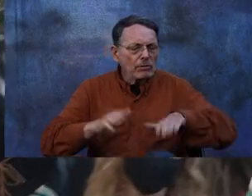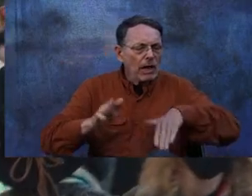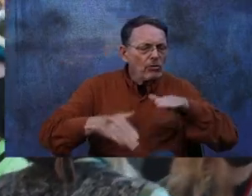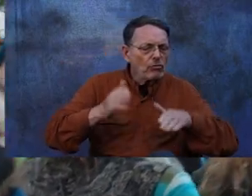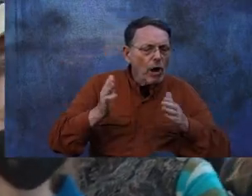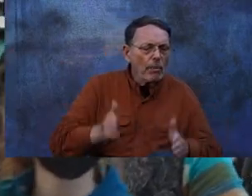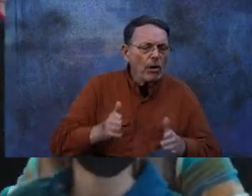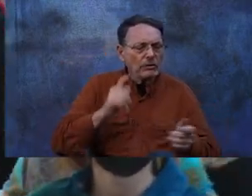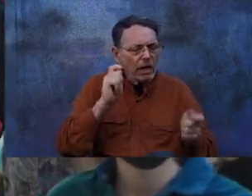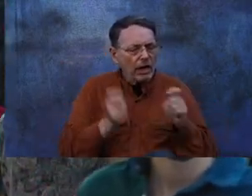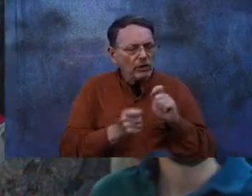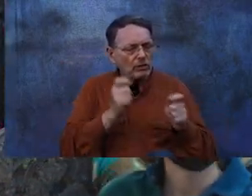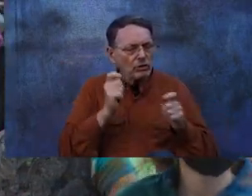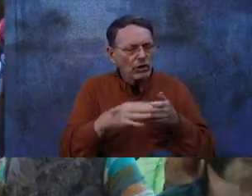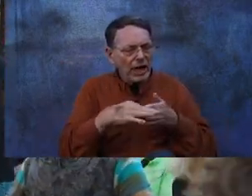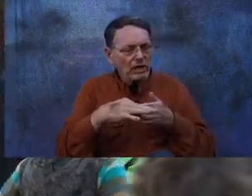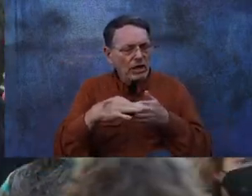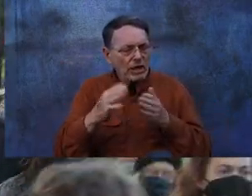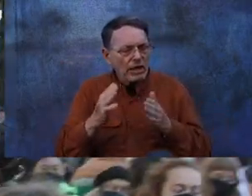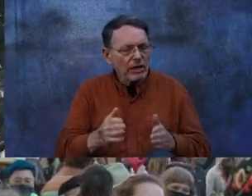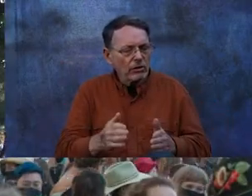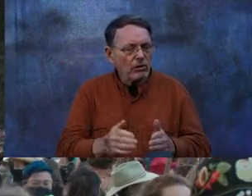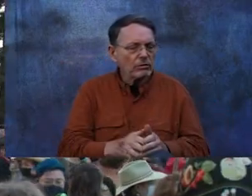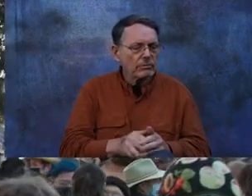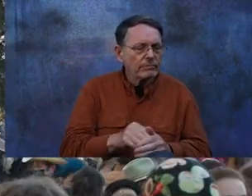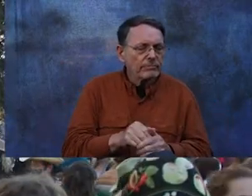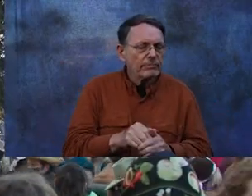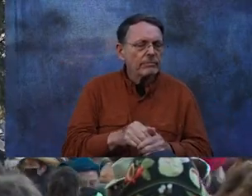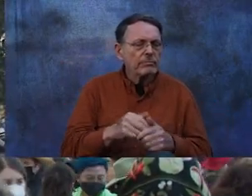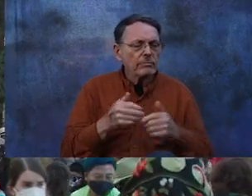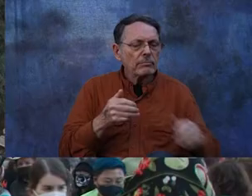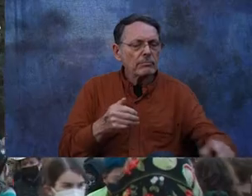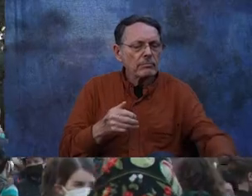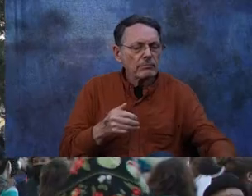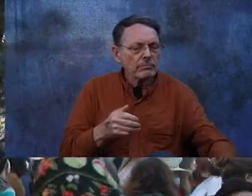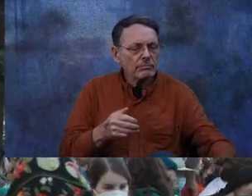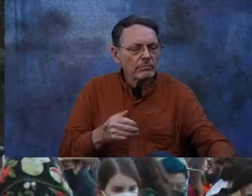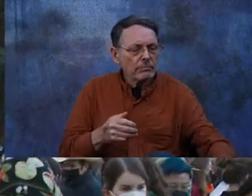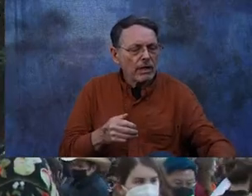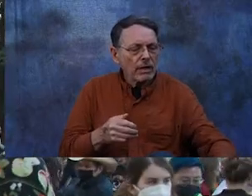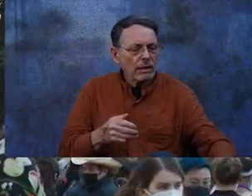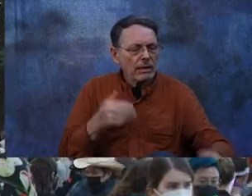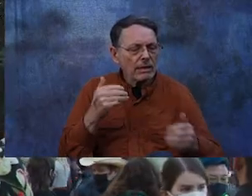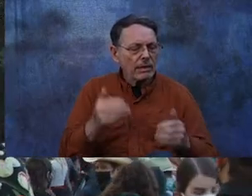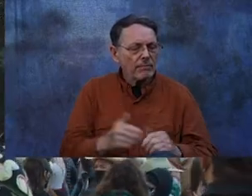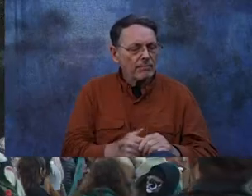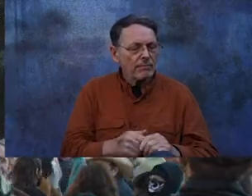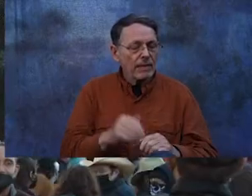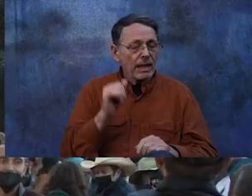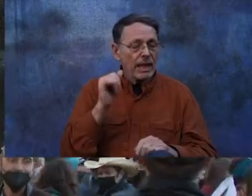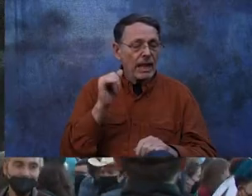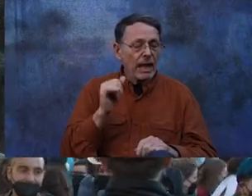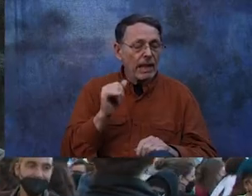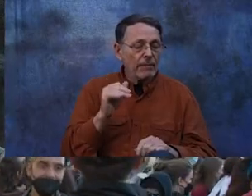and changers, of planets and drummers and changers. Year of